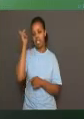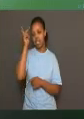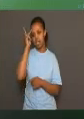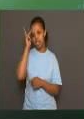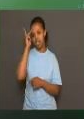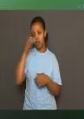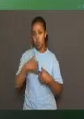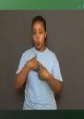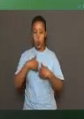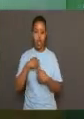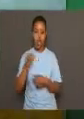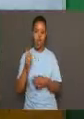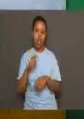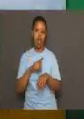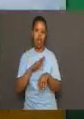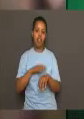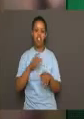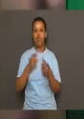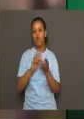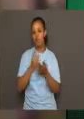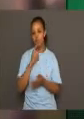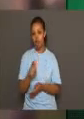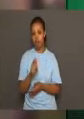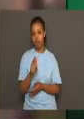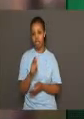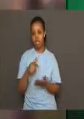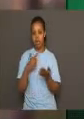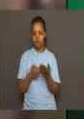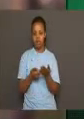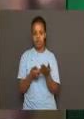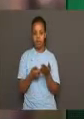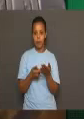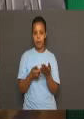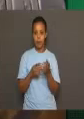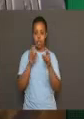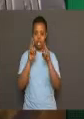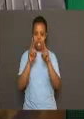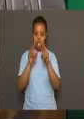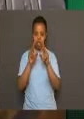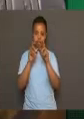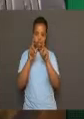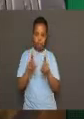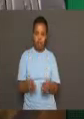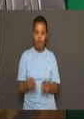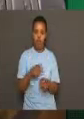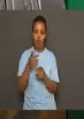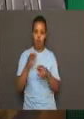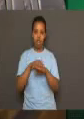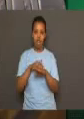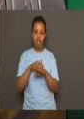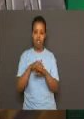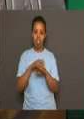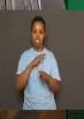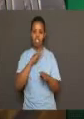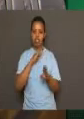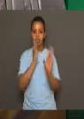with monkeys. At the Max Planck Institute for Evolutionary Anthropology in Leipzig, Germany, psychologist